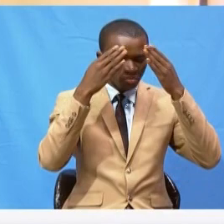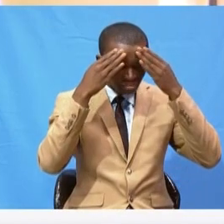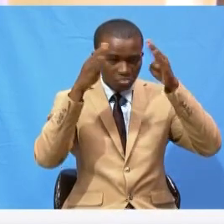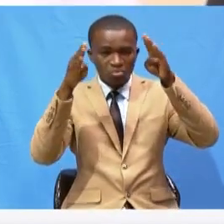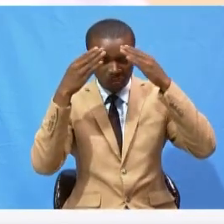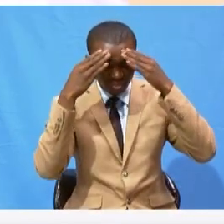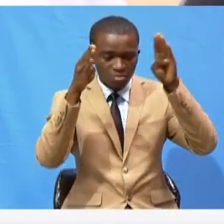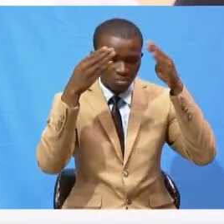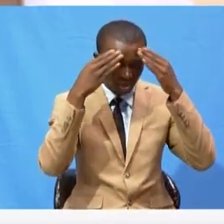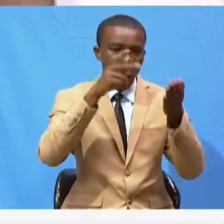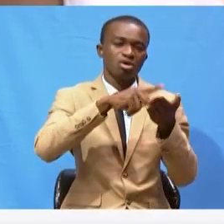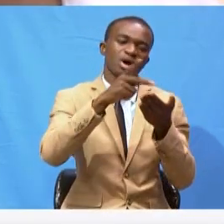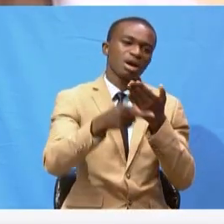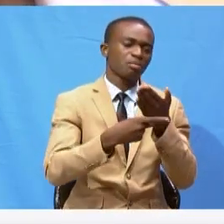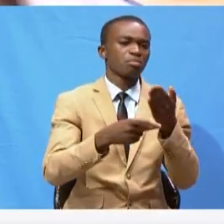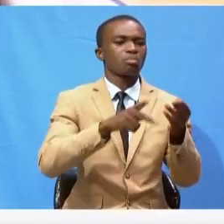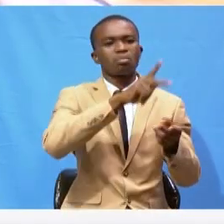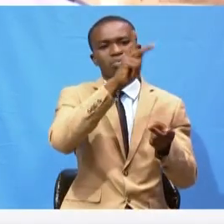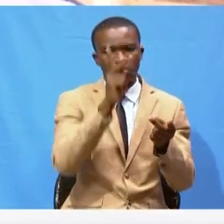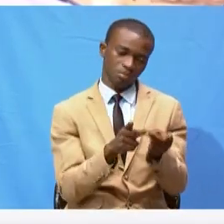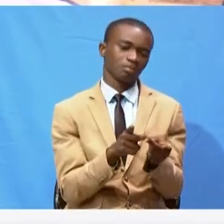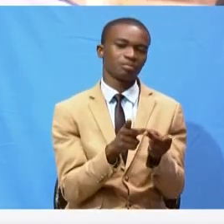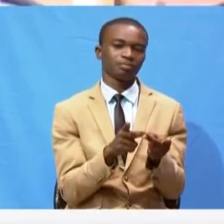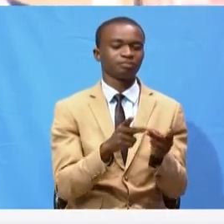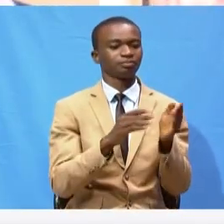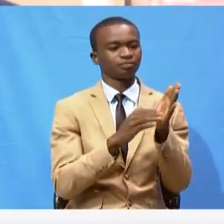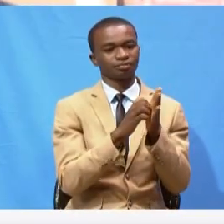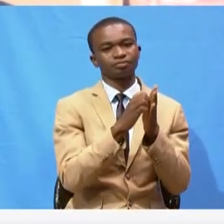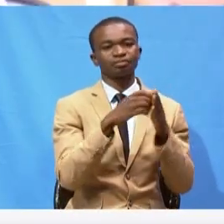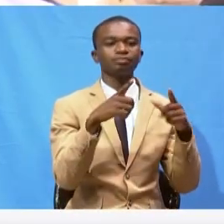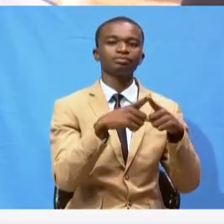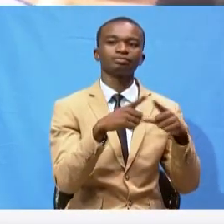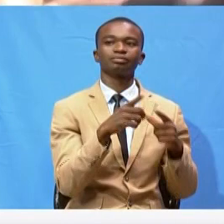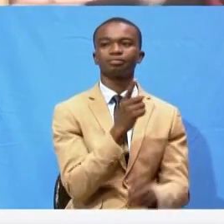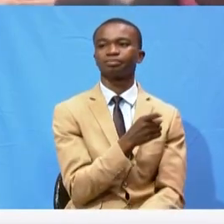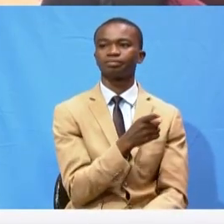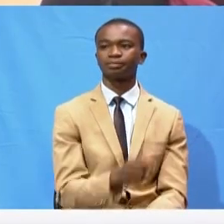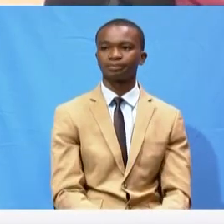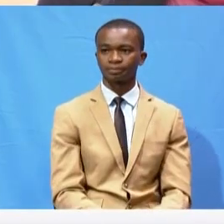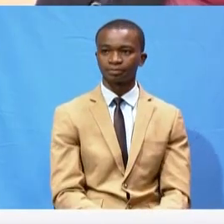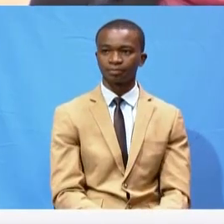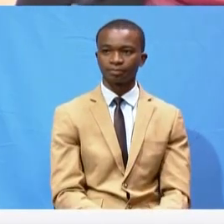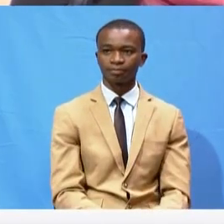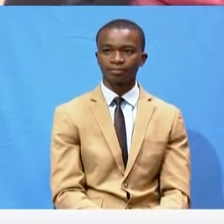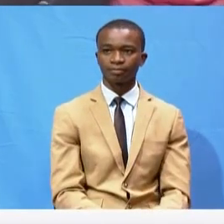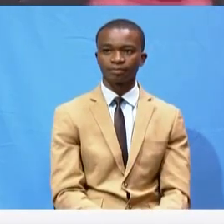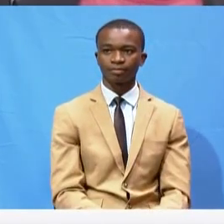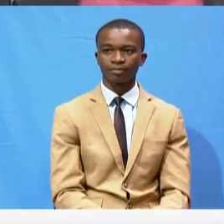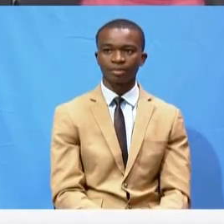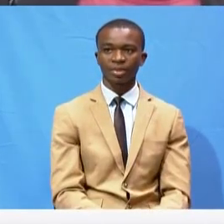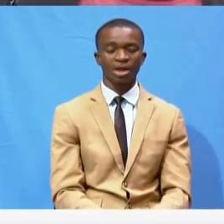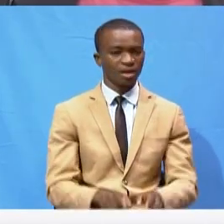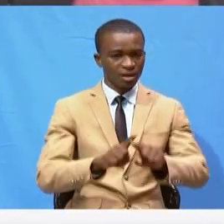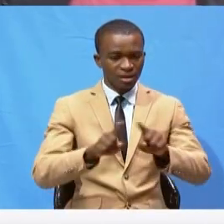efforts regarding... Even when we are doing the campaign, we had to train the schools, the provincial, the bosses,